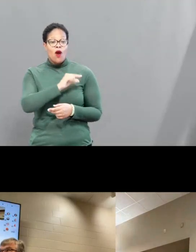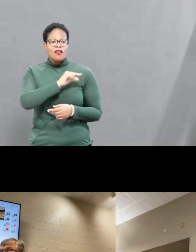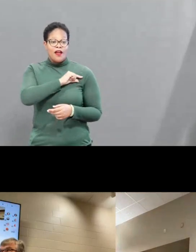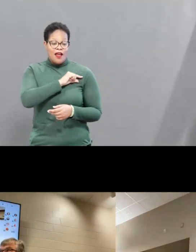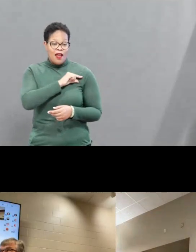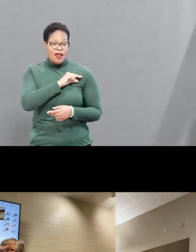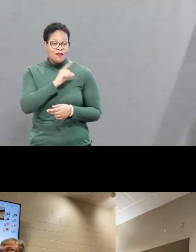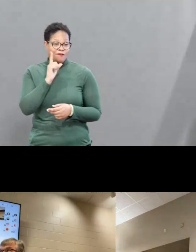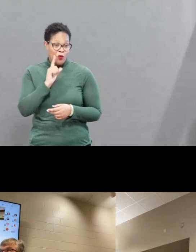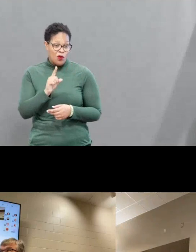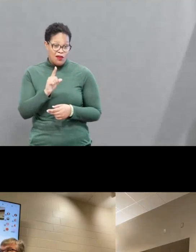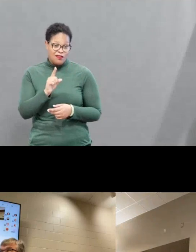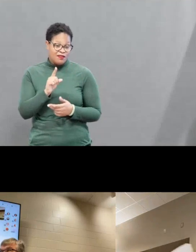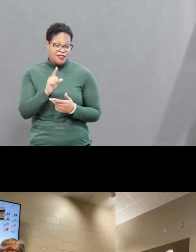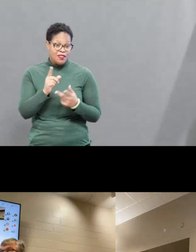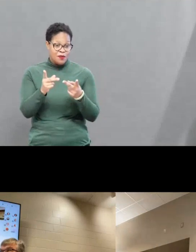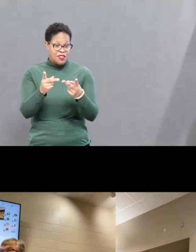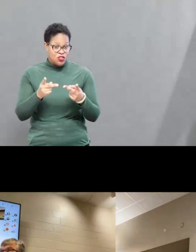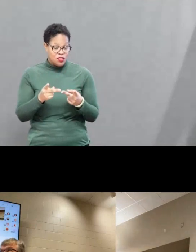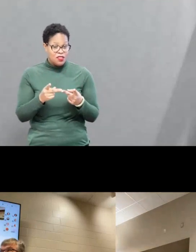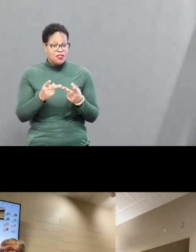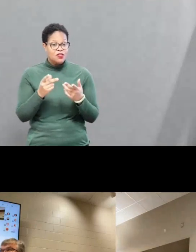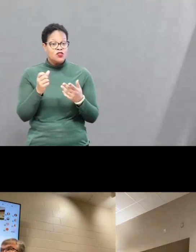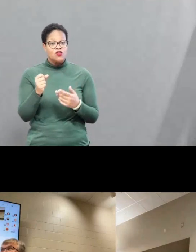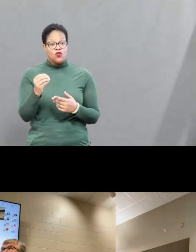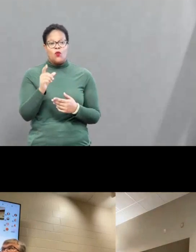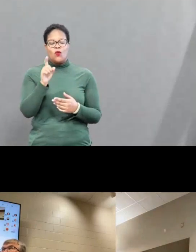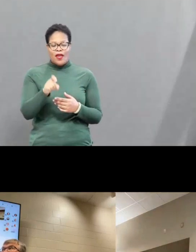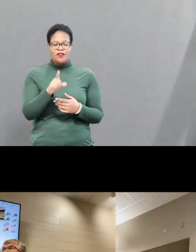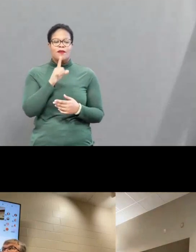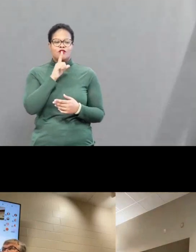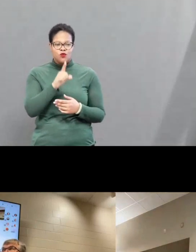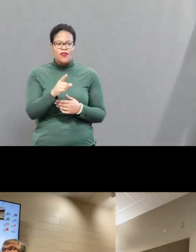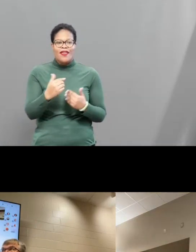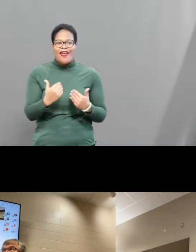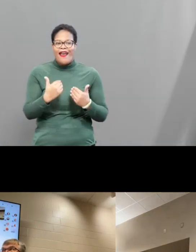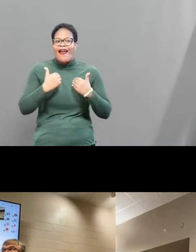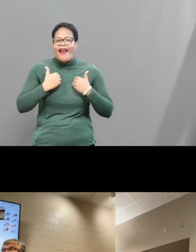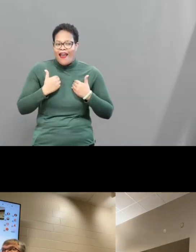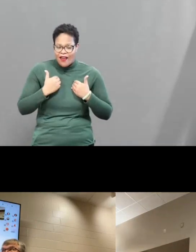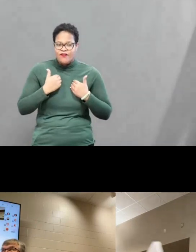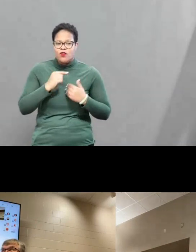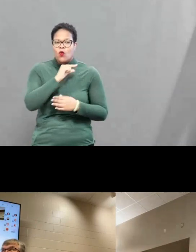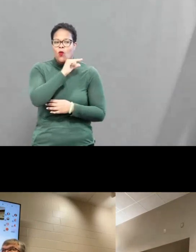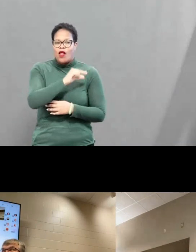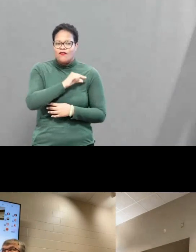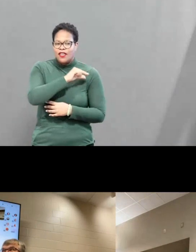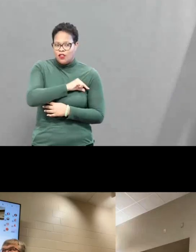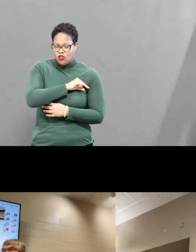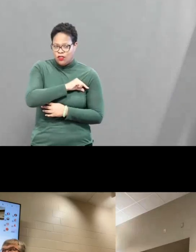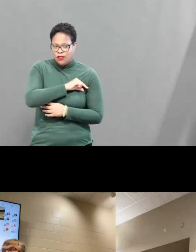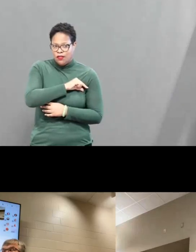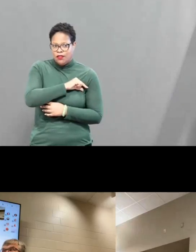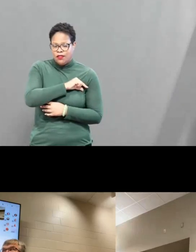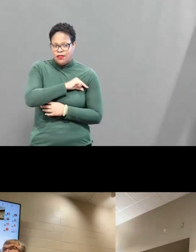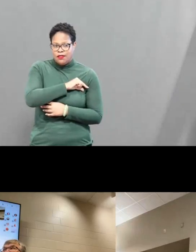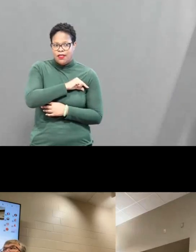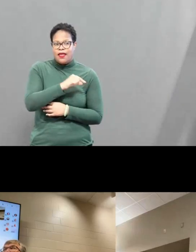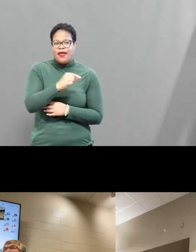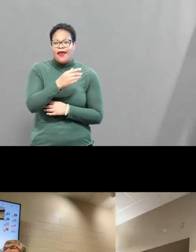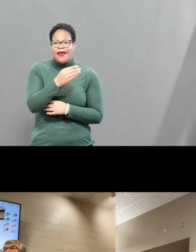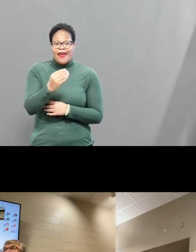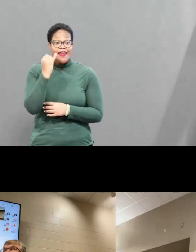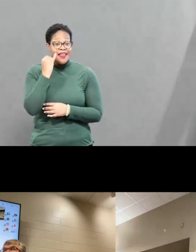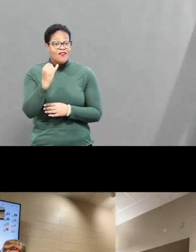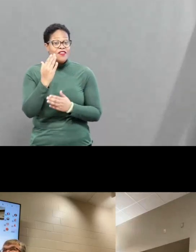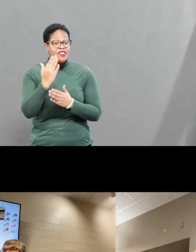qualified for those positions. So we have to make sure that they have the qualifications. And if